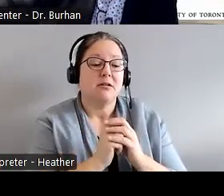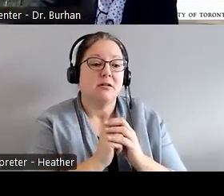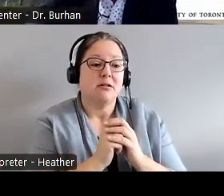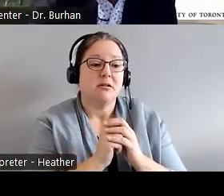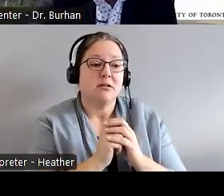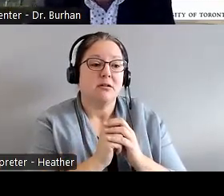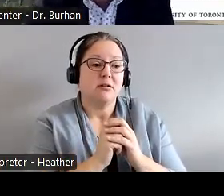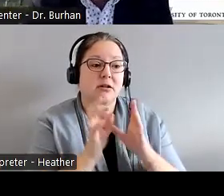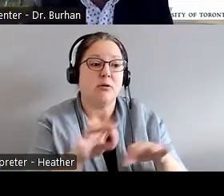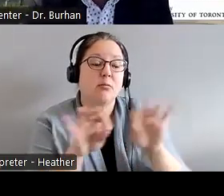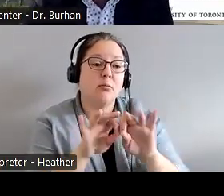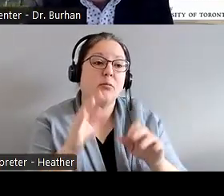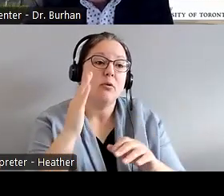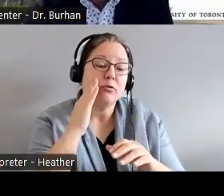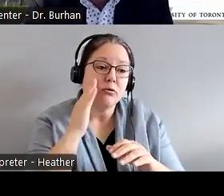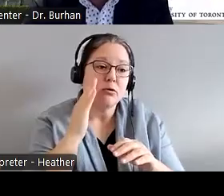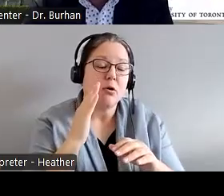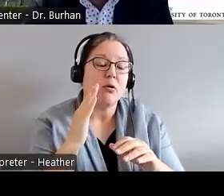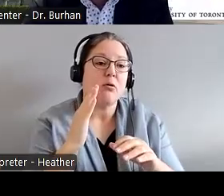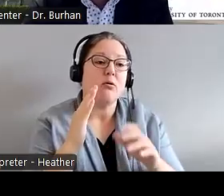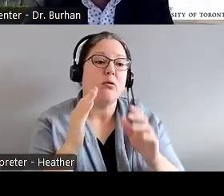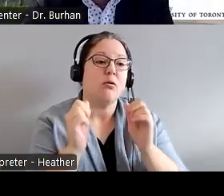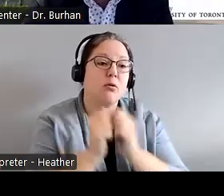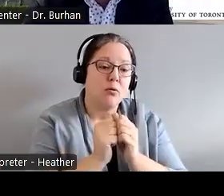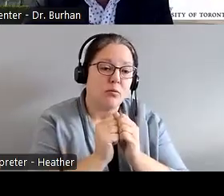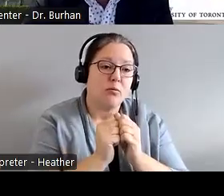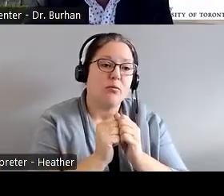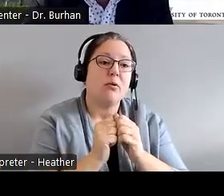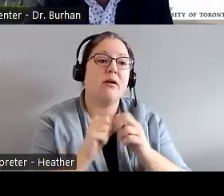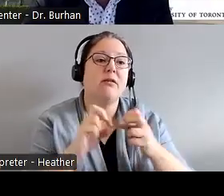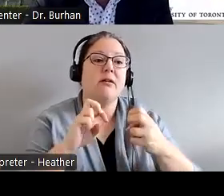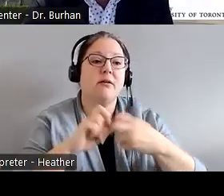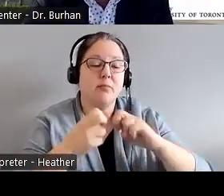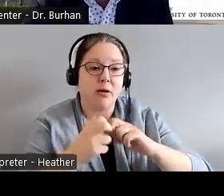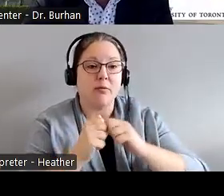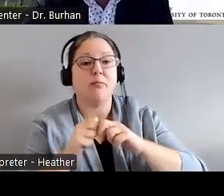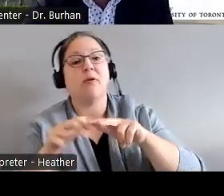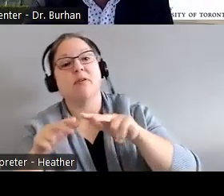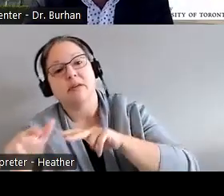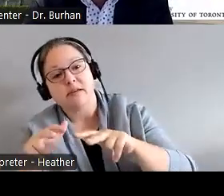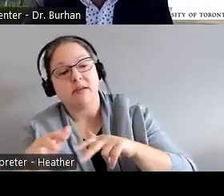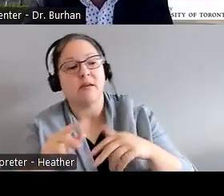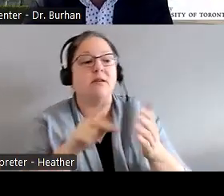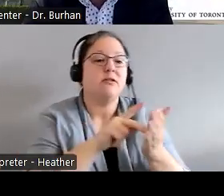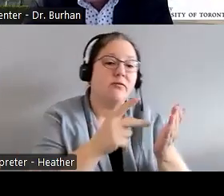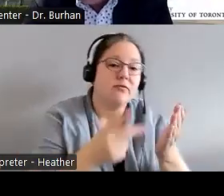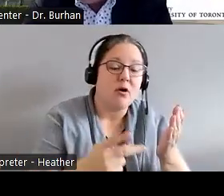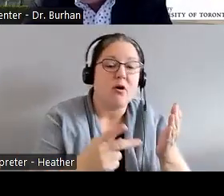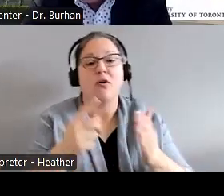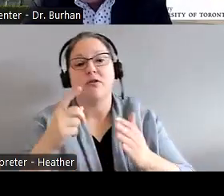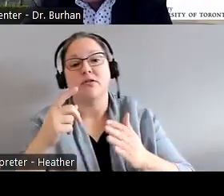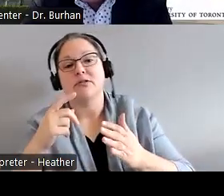with falls and gait with depression and cognition that I articulated earlier, but also that what we use to